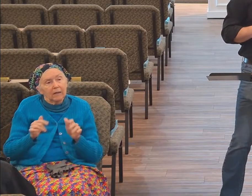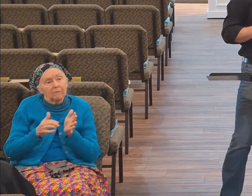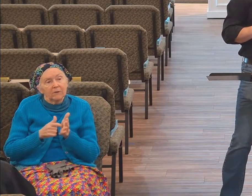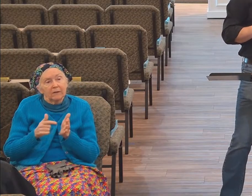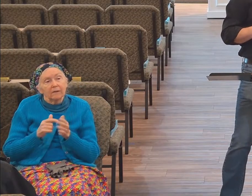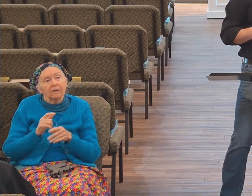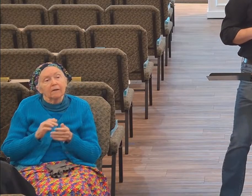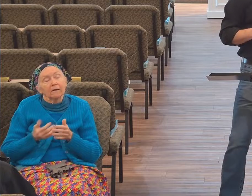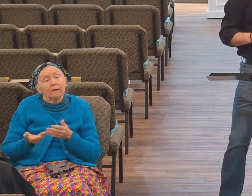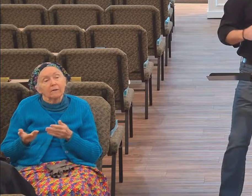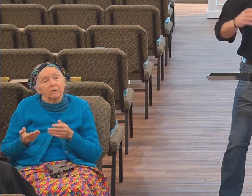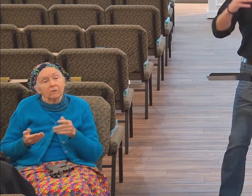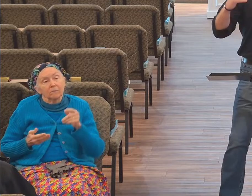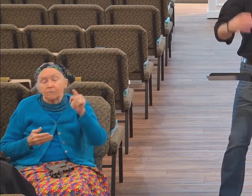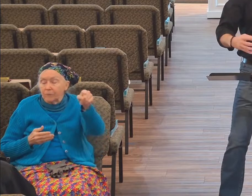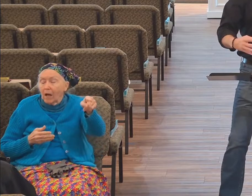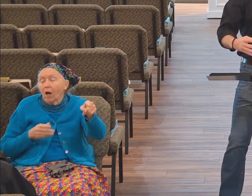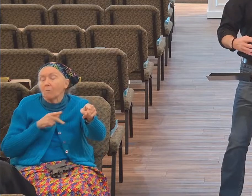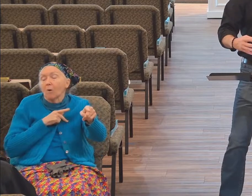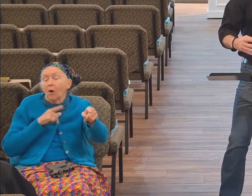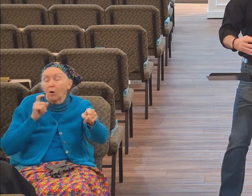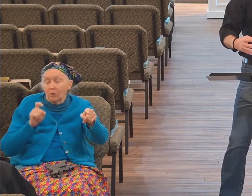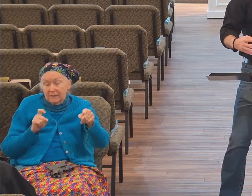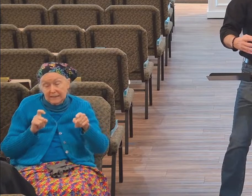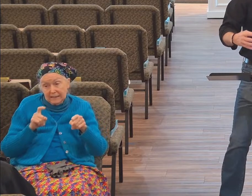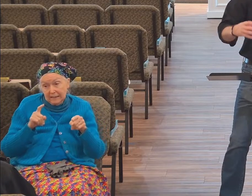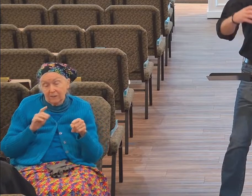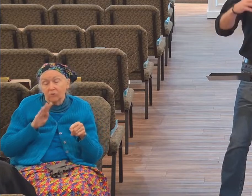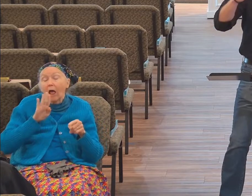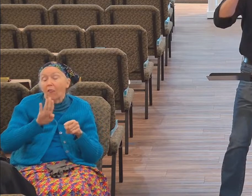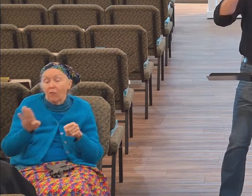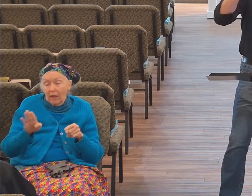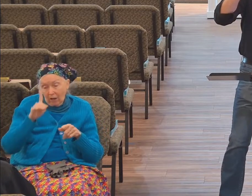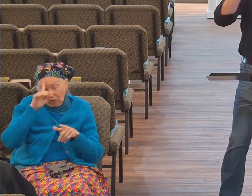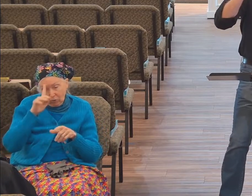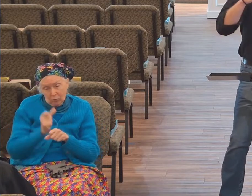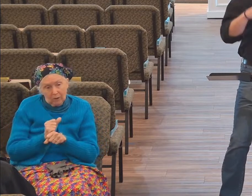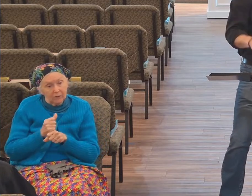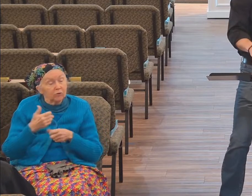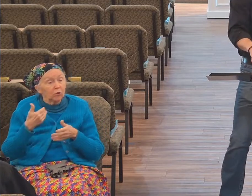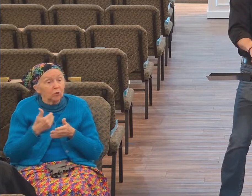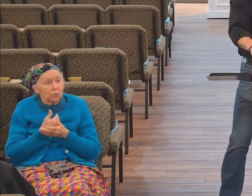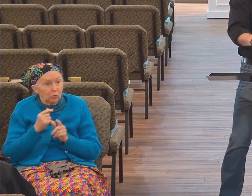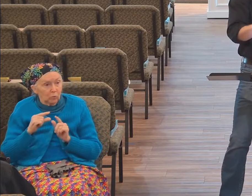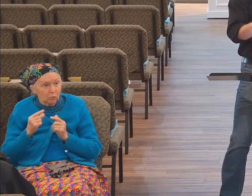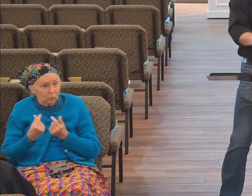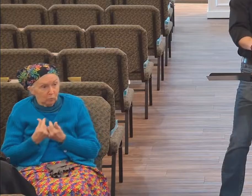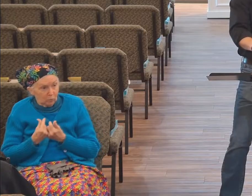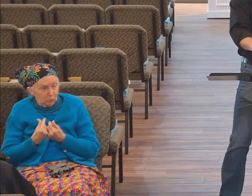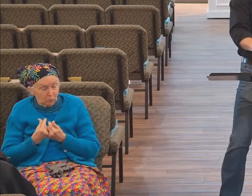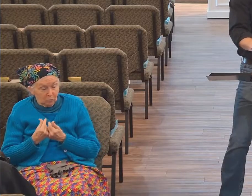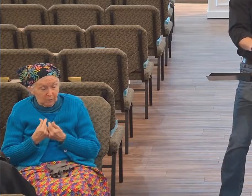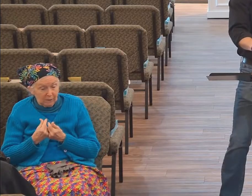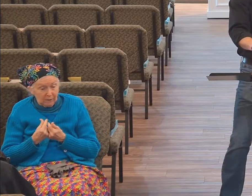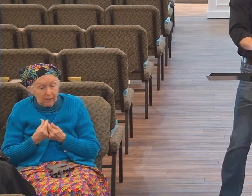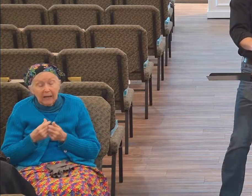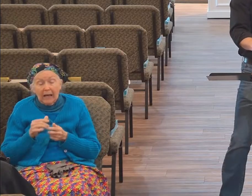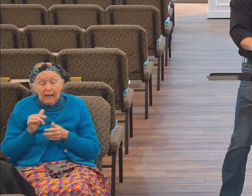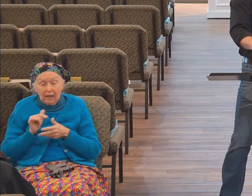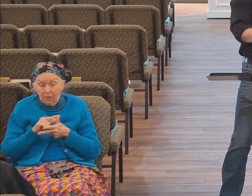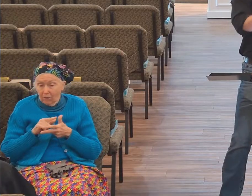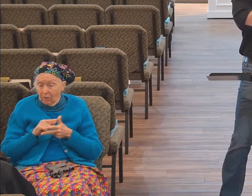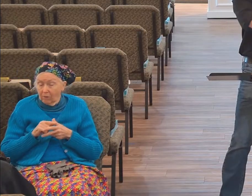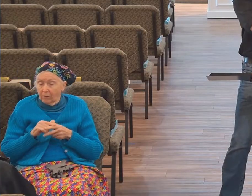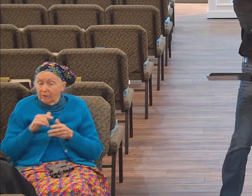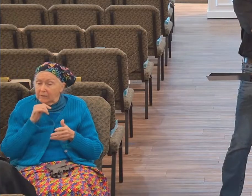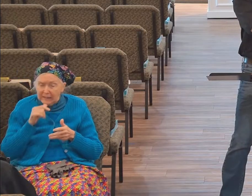Okay, yes. In new group settings like this, okay, this would inspire trust. It's like, hey,